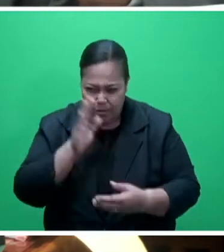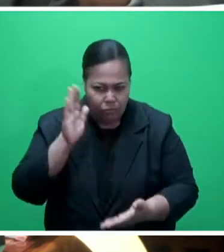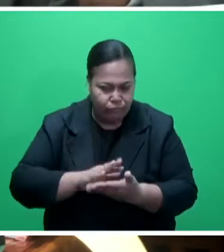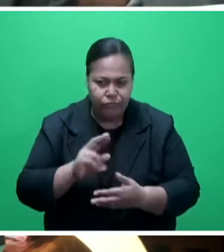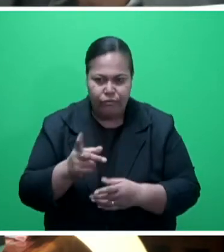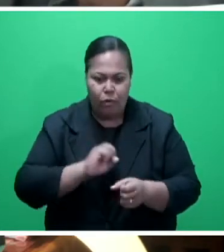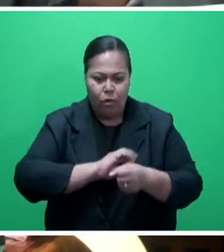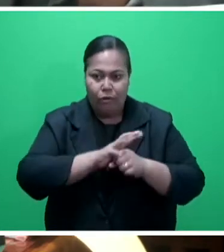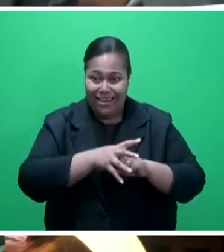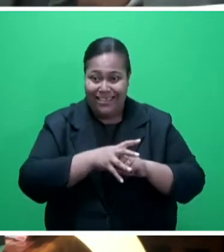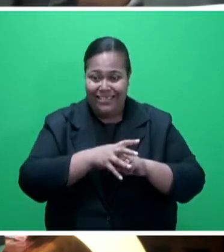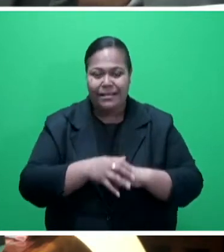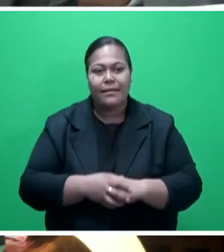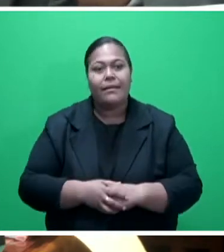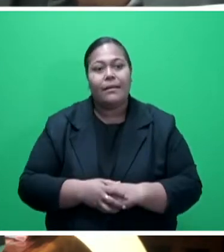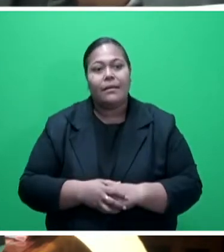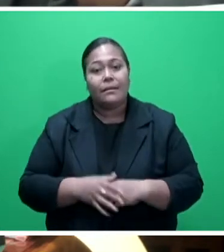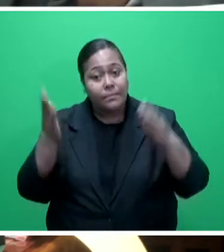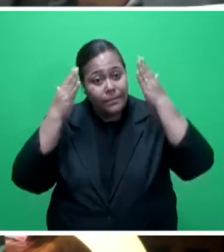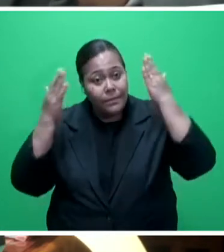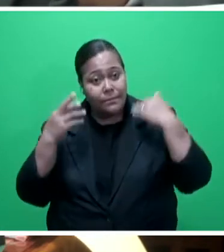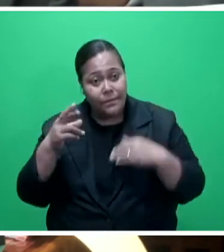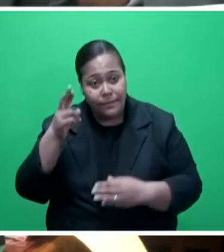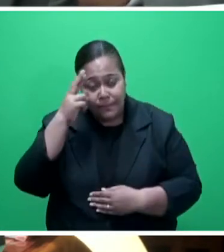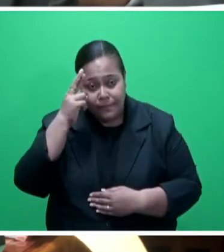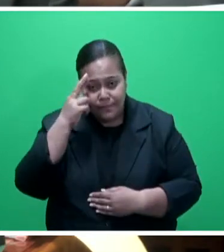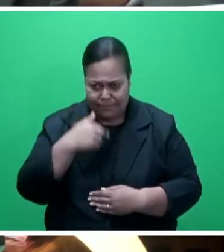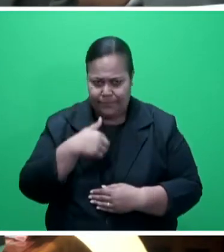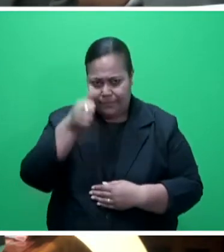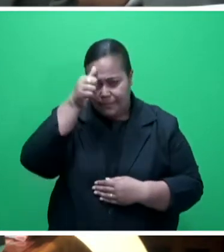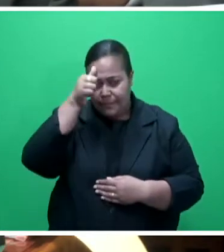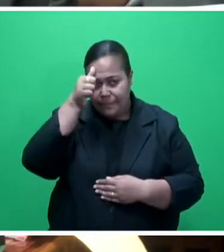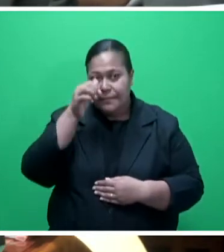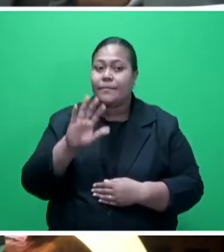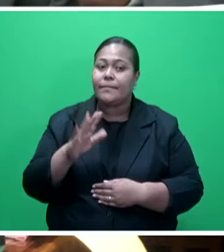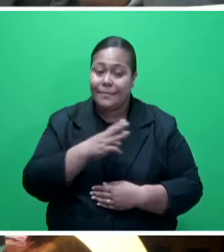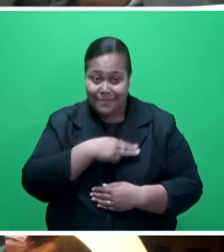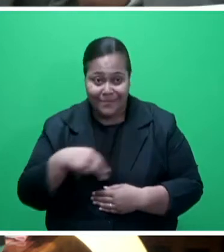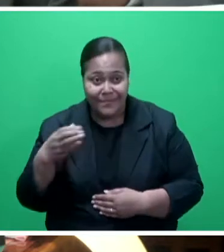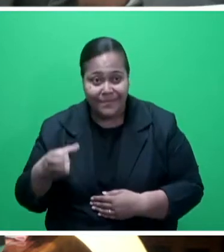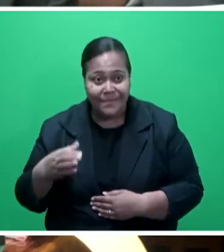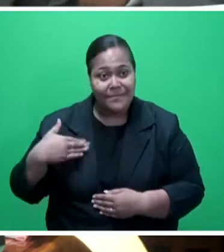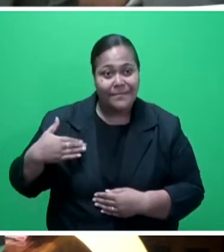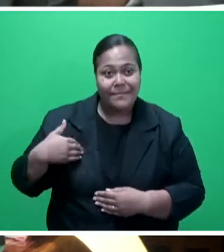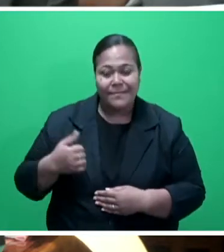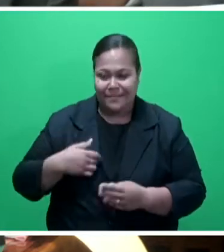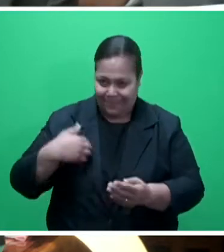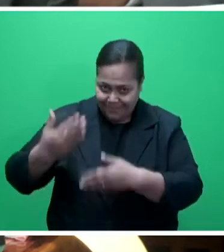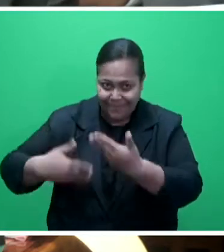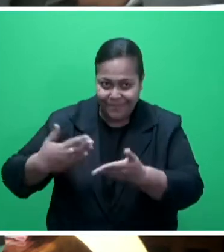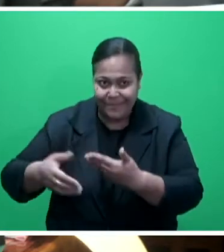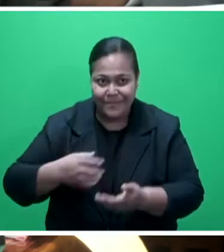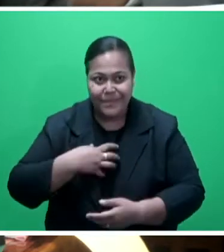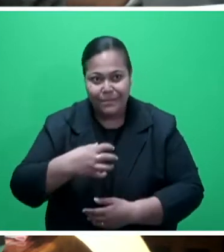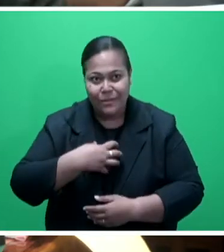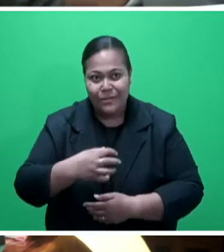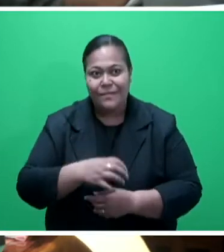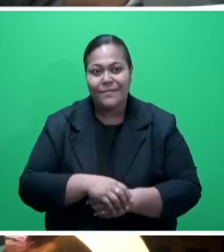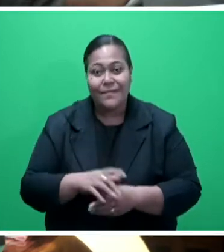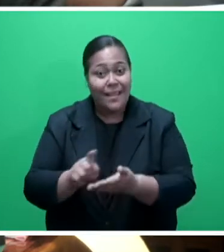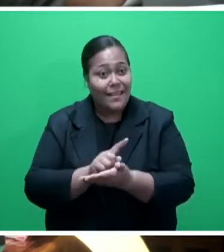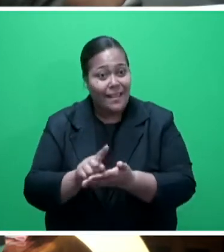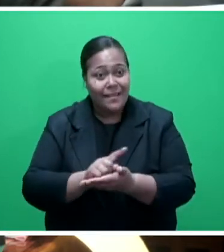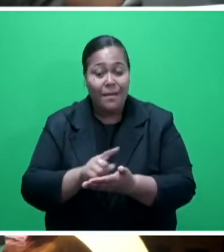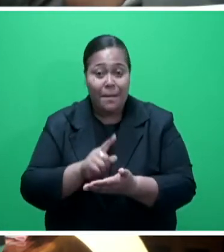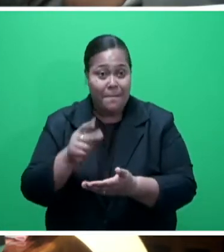sir, I know that probably the Honourable Minister for Health will talk on this later on, but let me also mention that